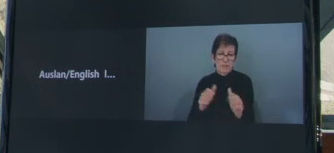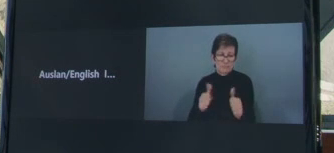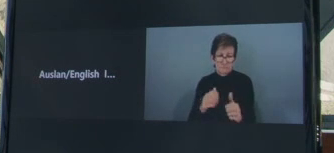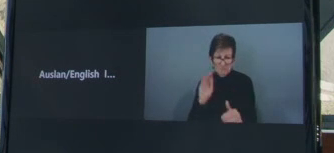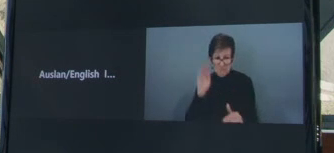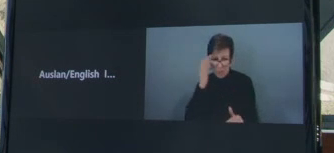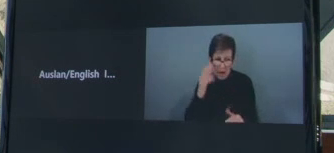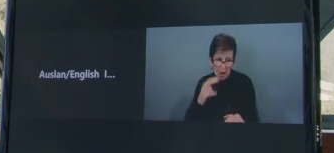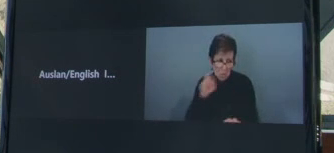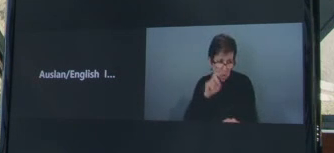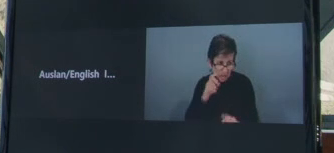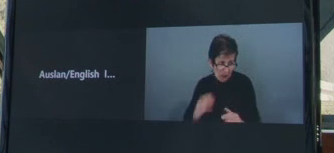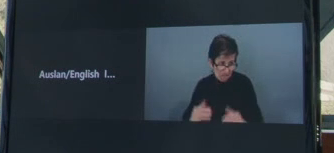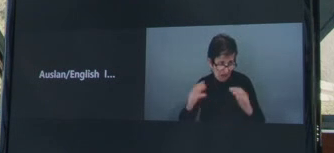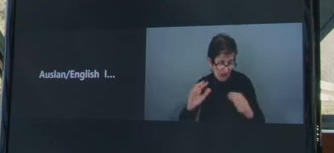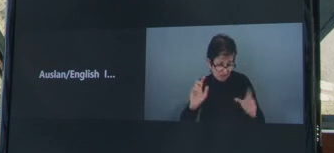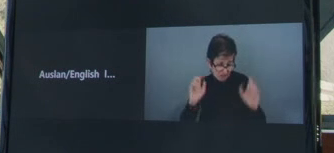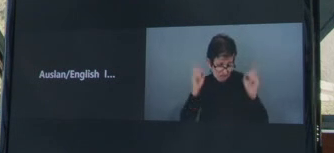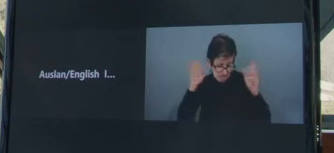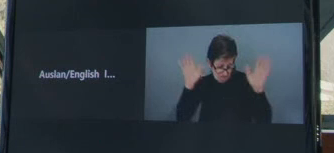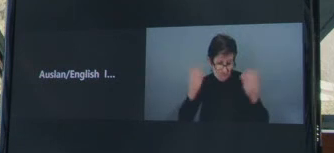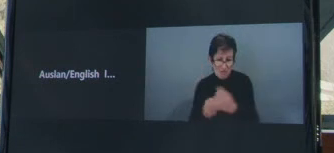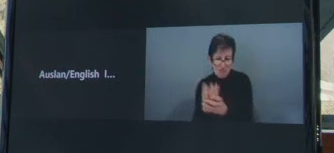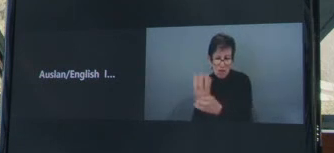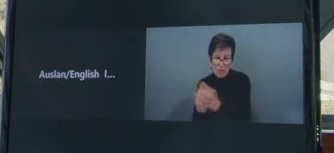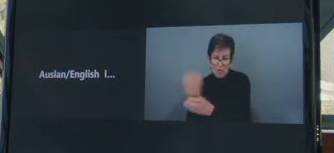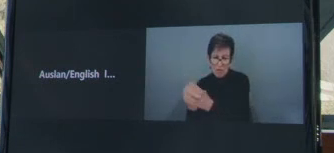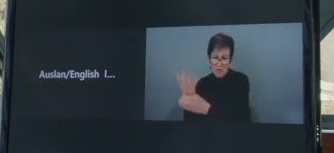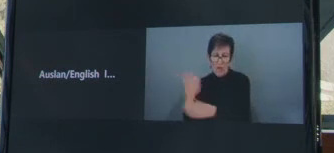year. So this is our second cycle that just began 2 weeks ago.